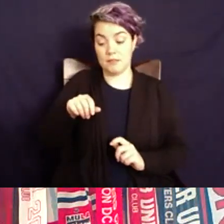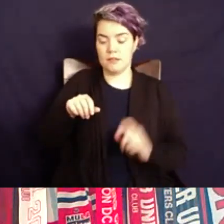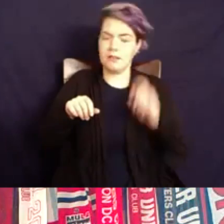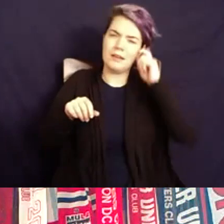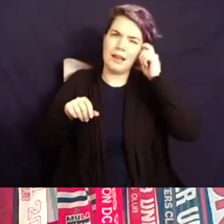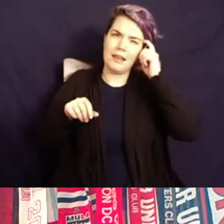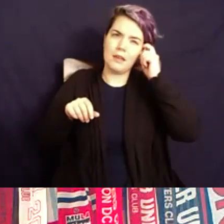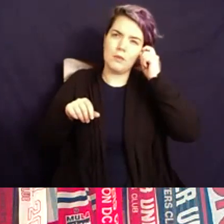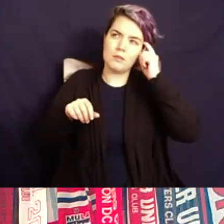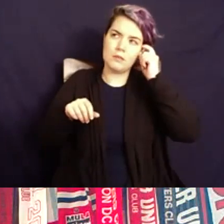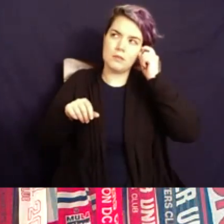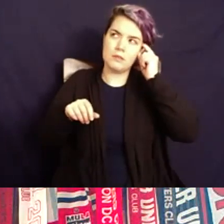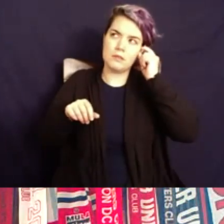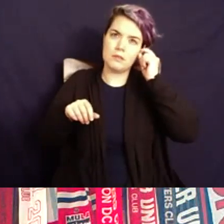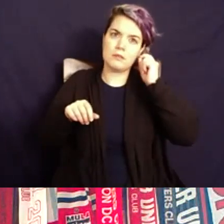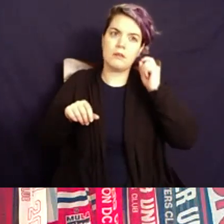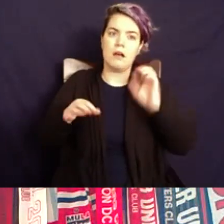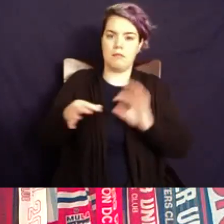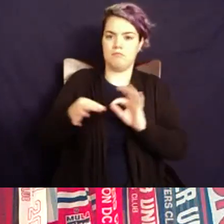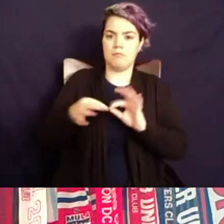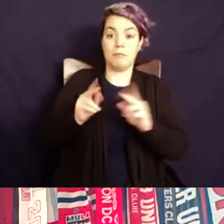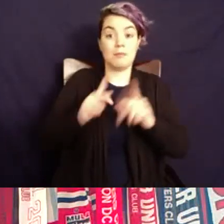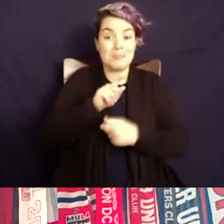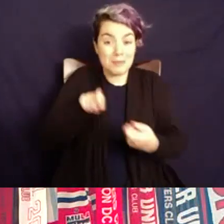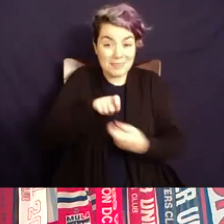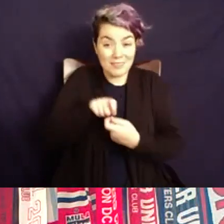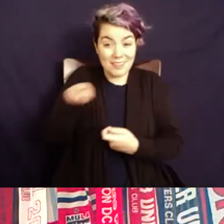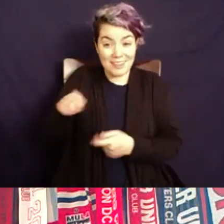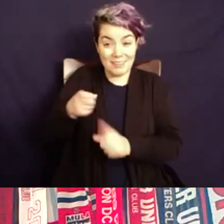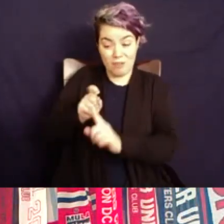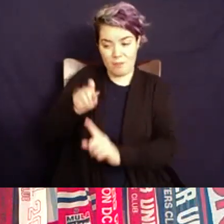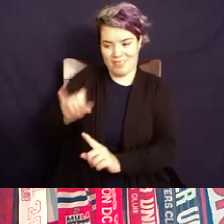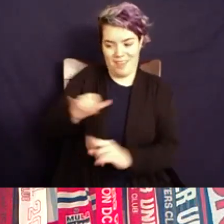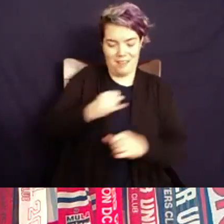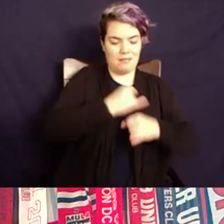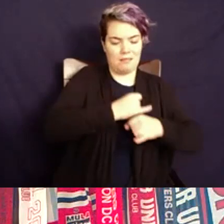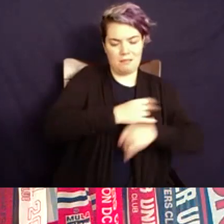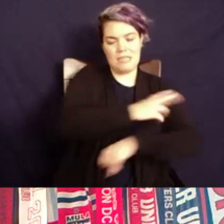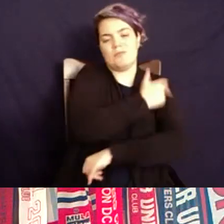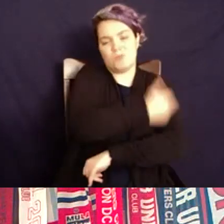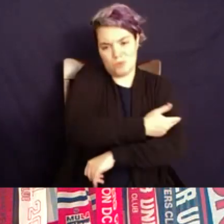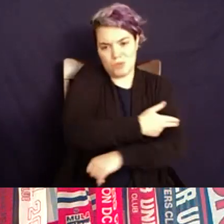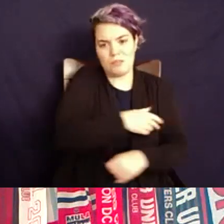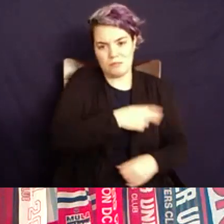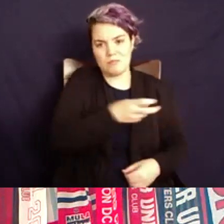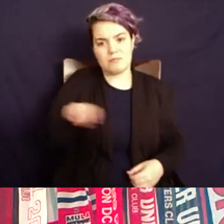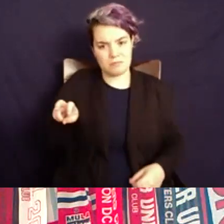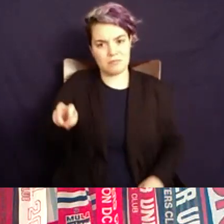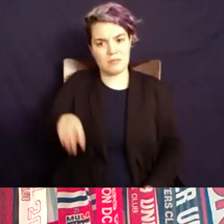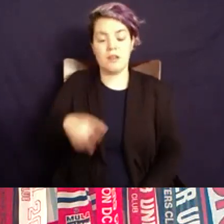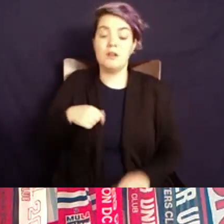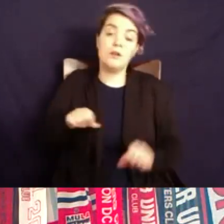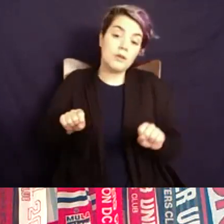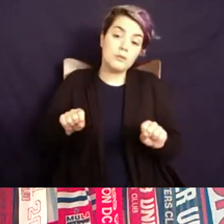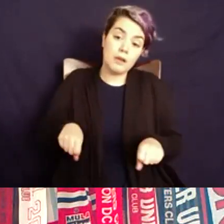preference specifically for people coming out of institutions. And so, you know, it is possible for states to